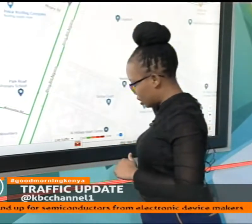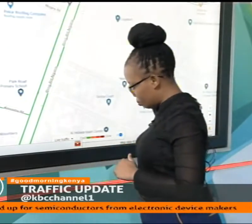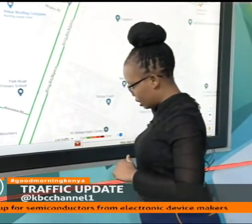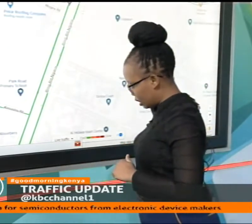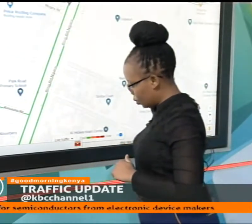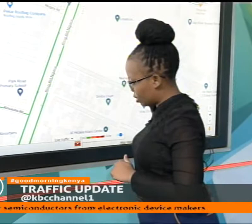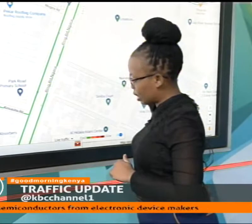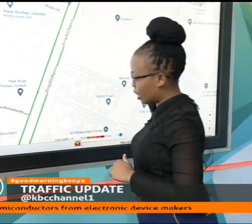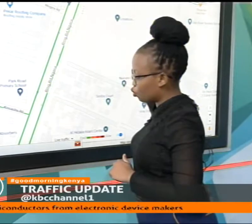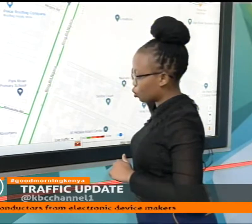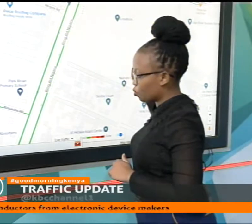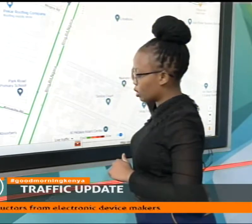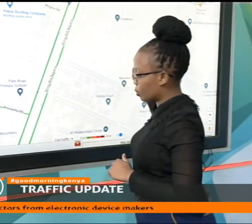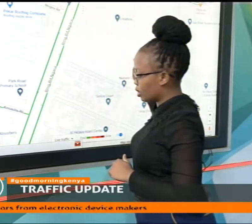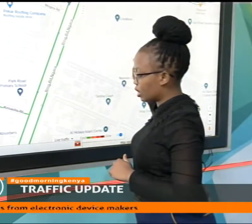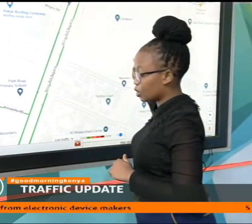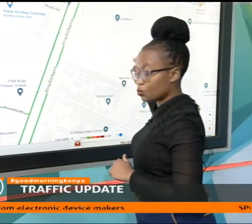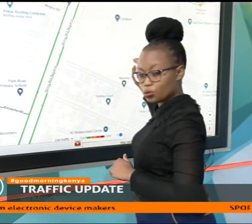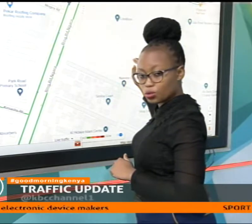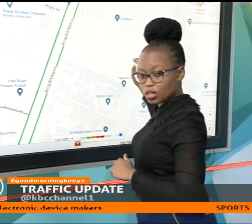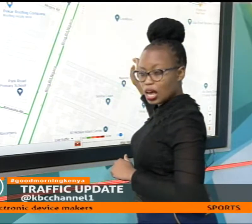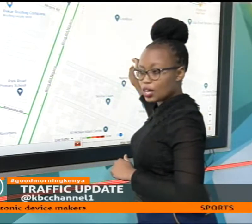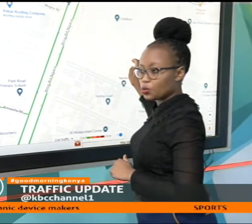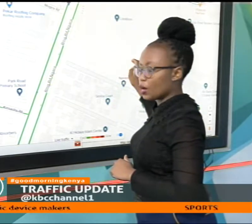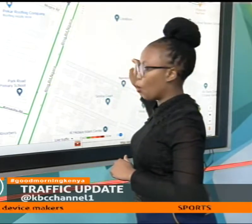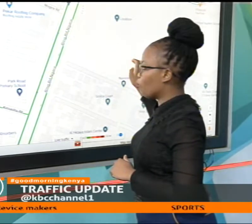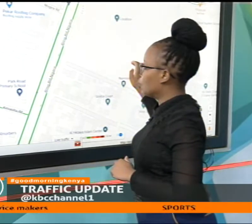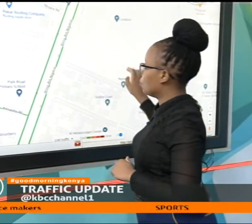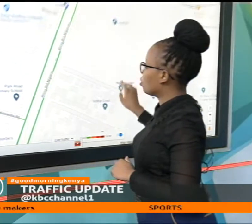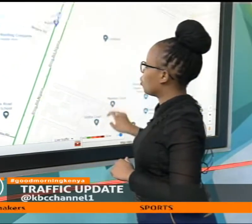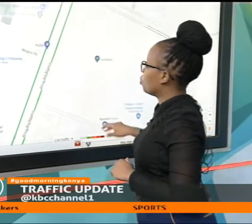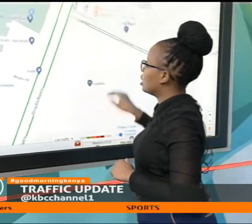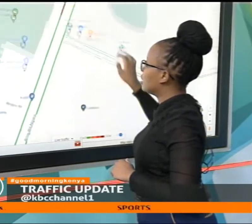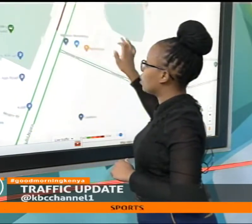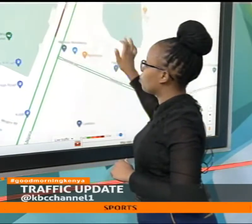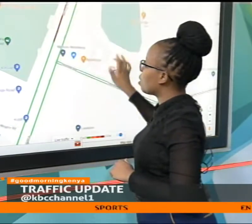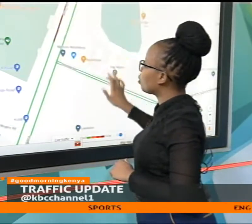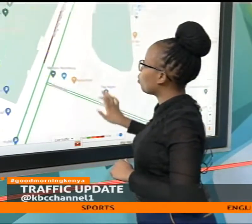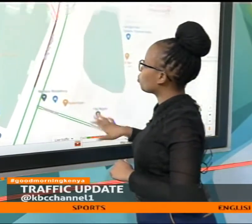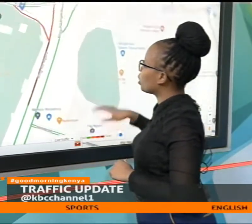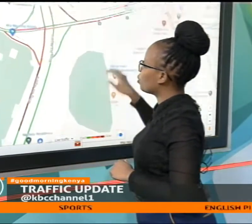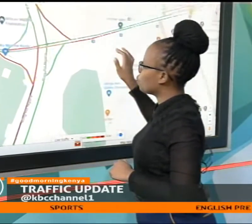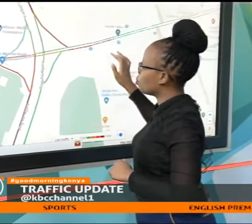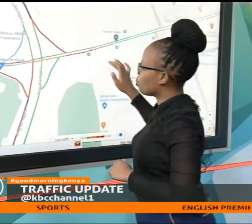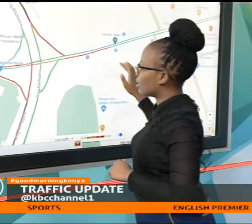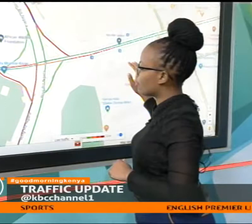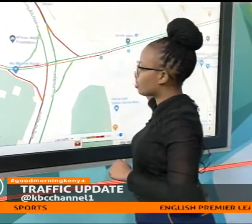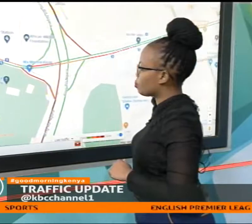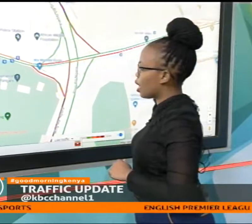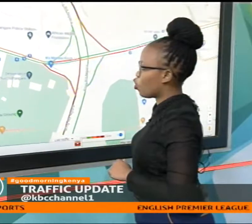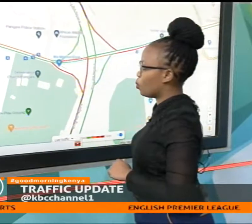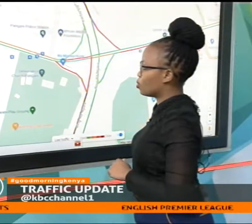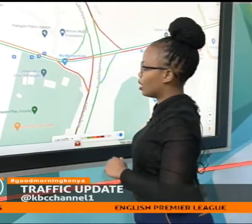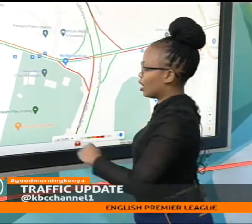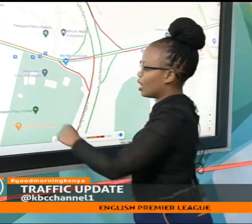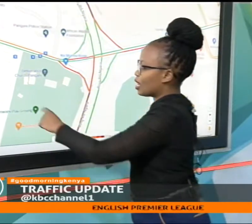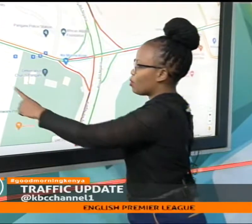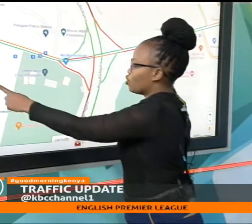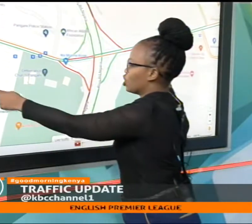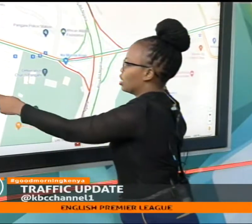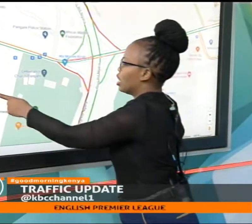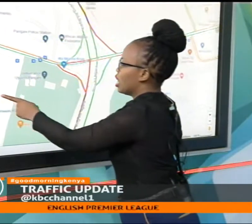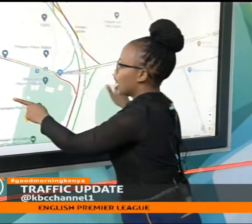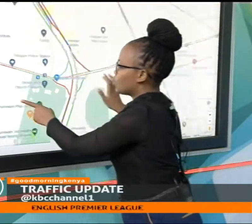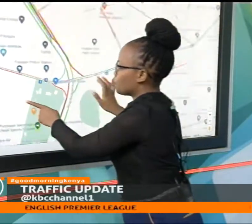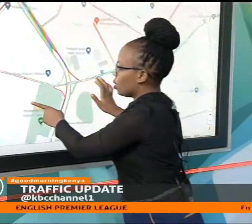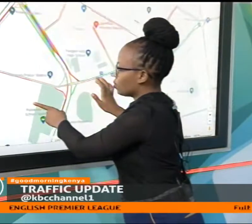coming from CBD, you still can enjoy to this particular route as you head over to Thika Road instead of coming all the way through via Thika Superhighway, because again, like